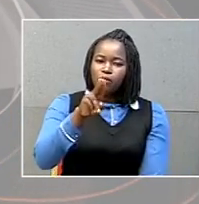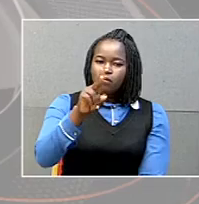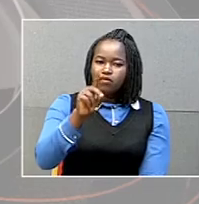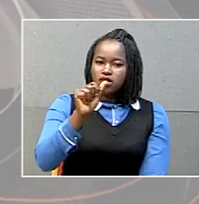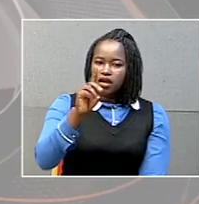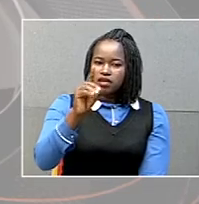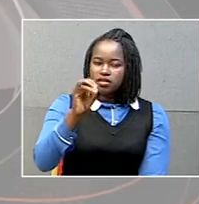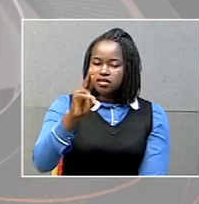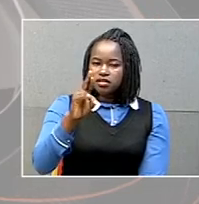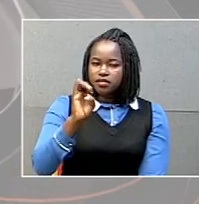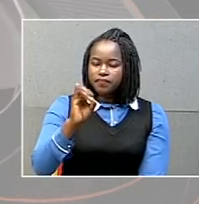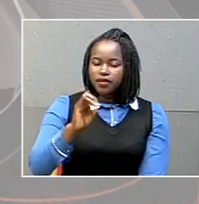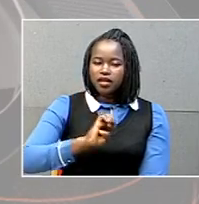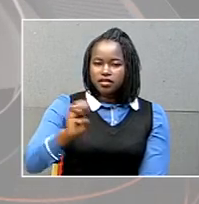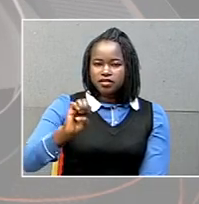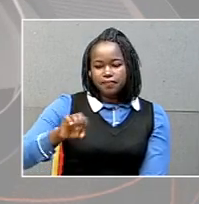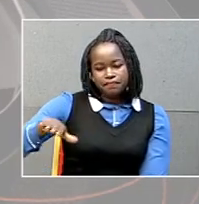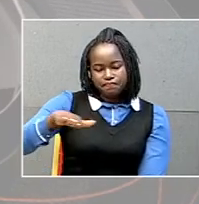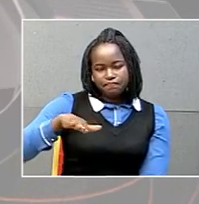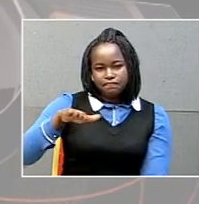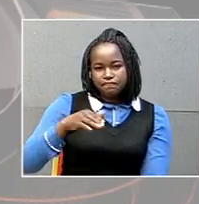Dorcas Chimono has that from court.